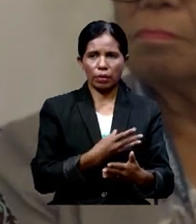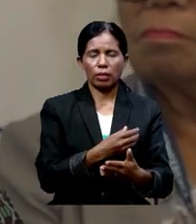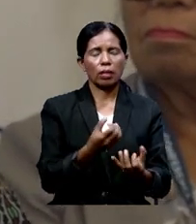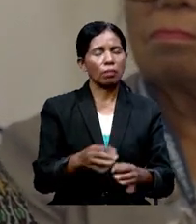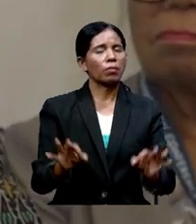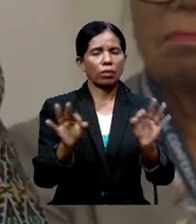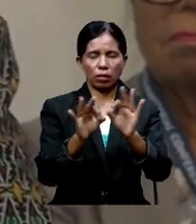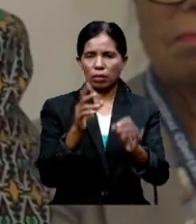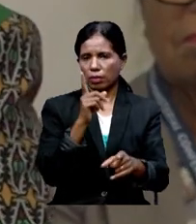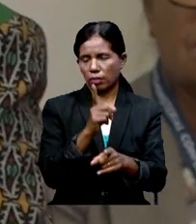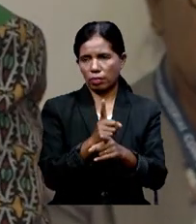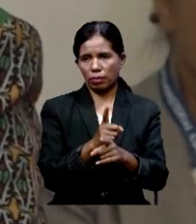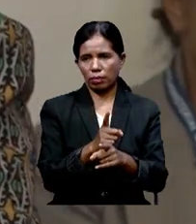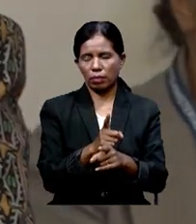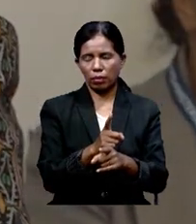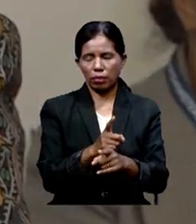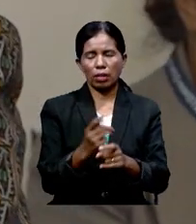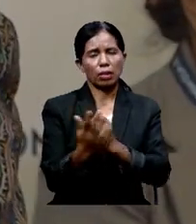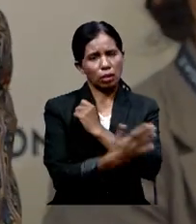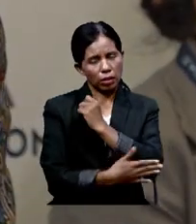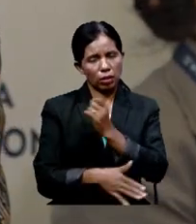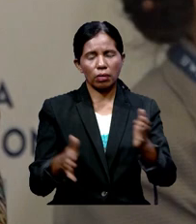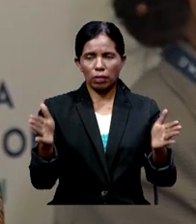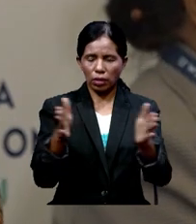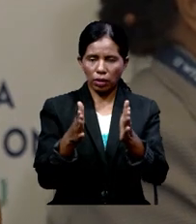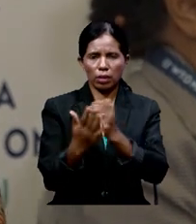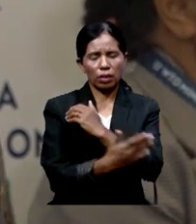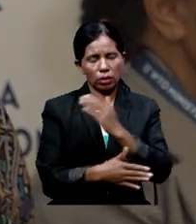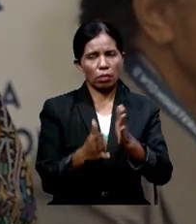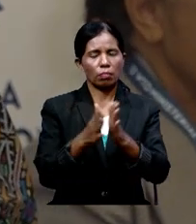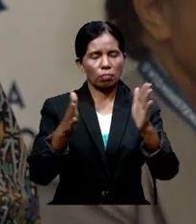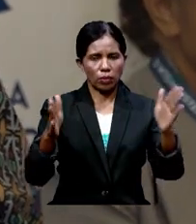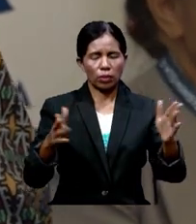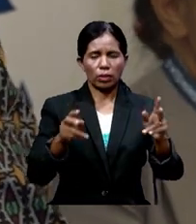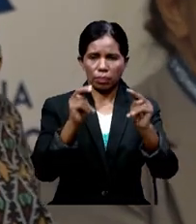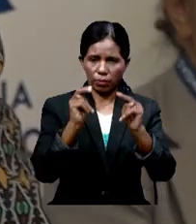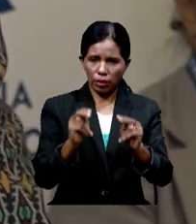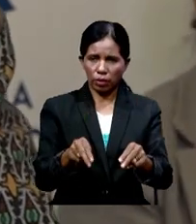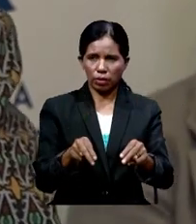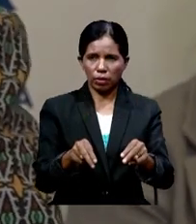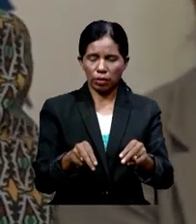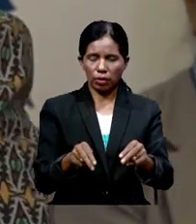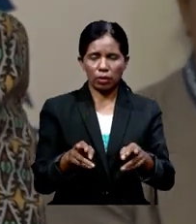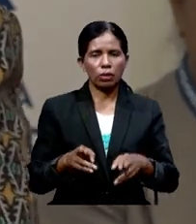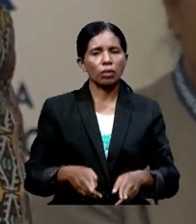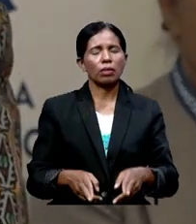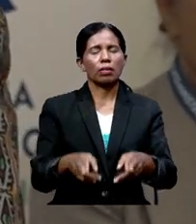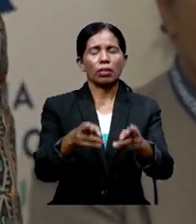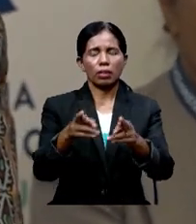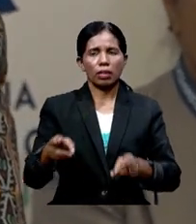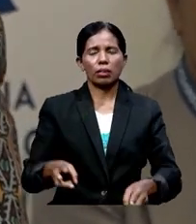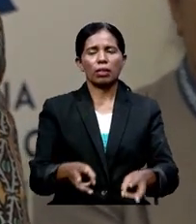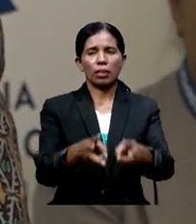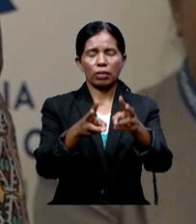important. Small countries, big countries need rules